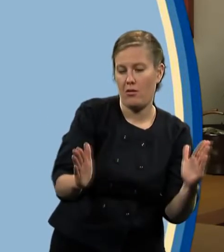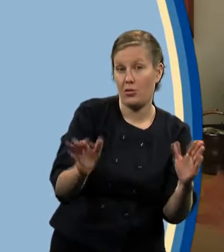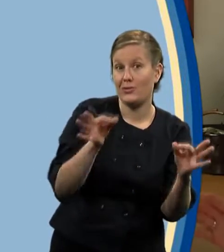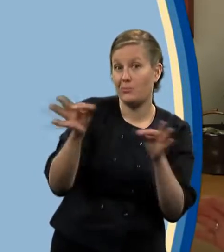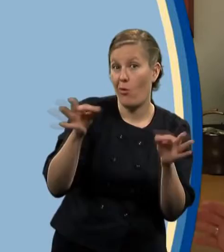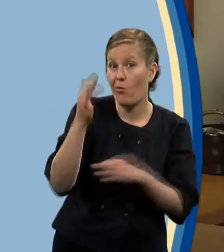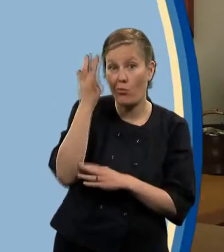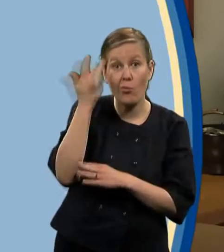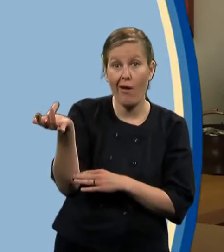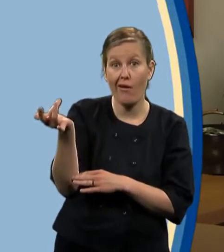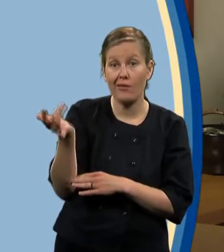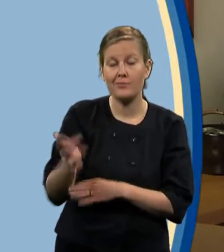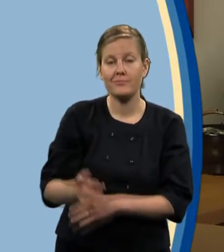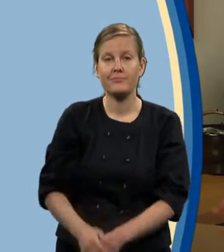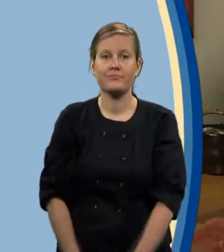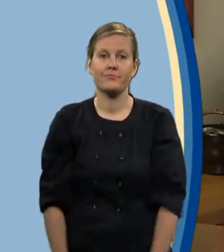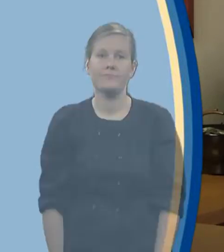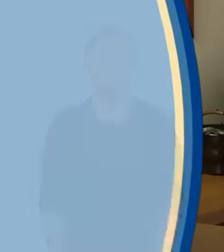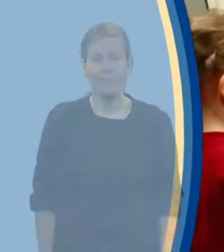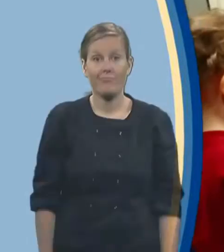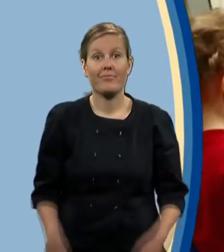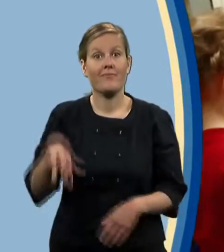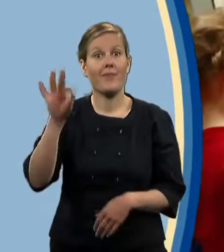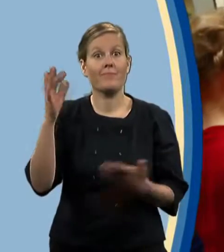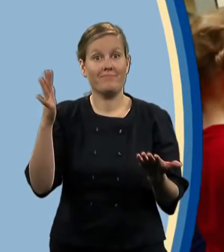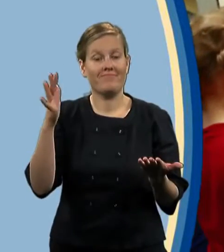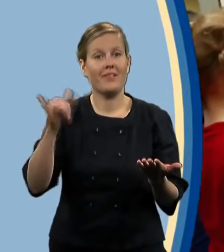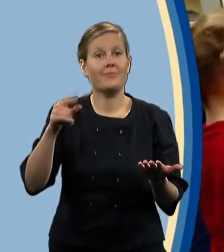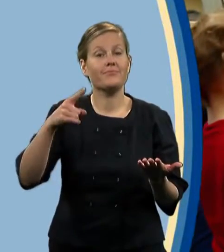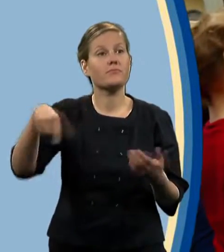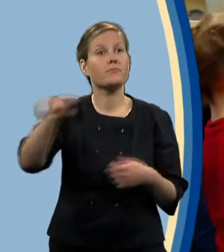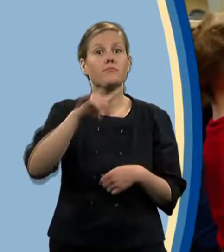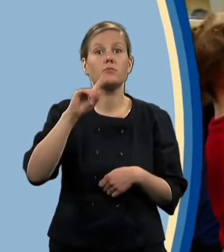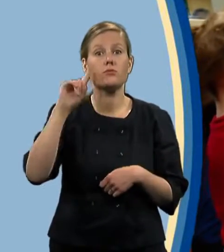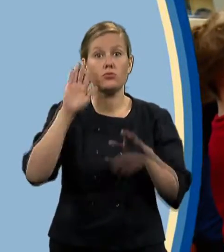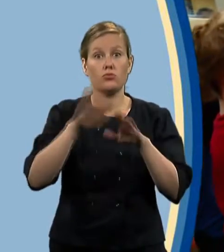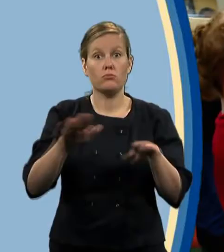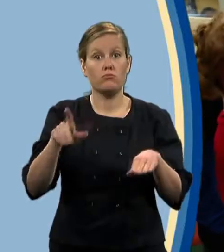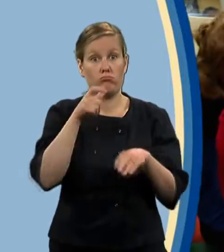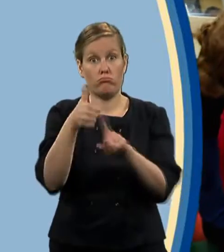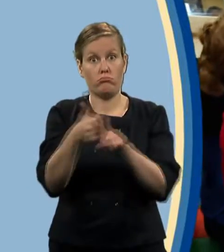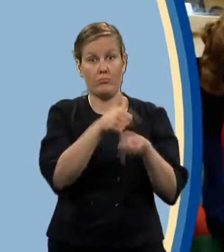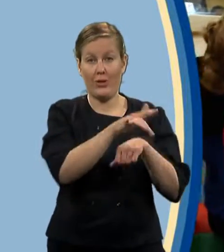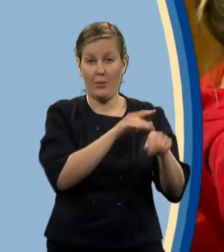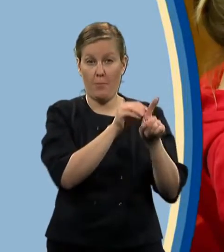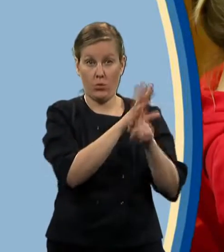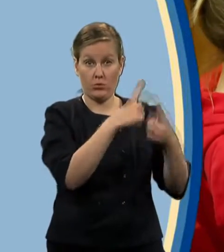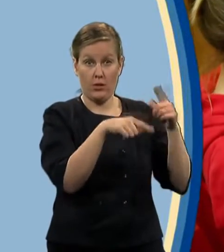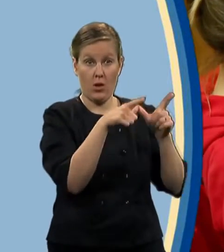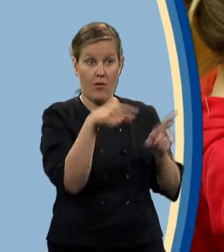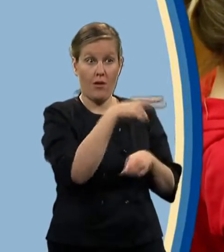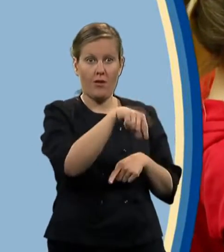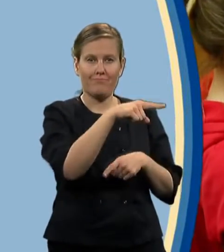over development exactly why this is so. So we have found that deaf children who are exposed to sign language early in